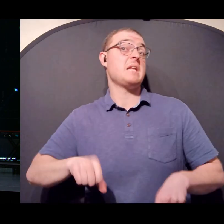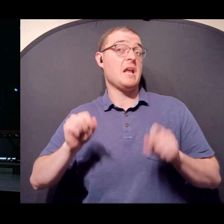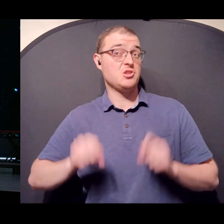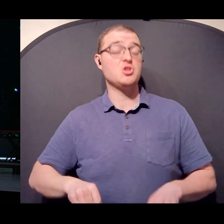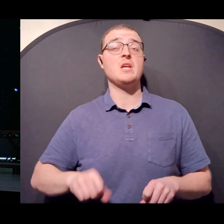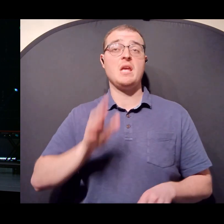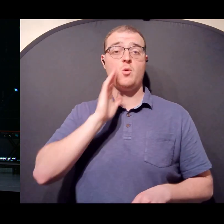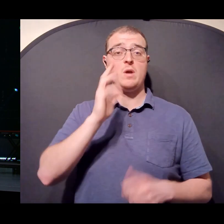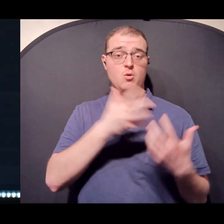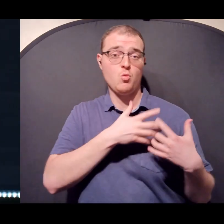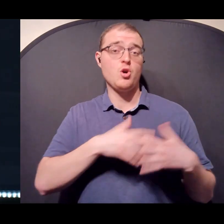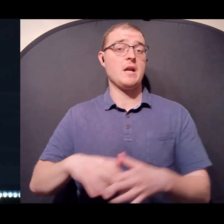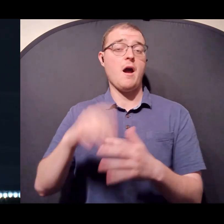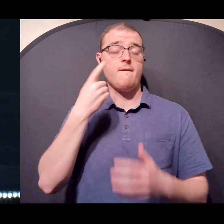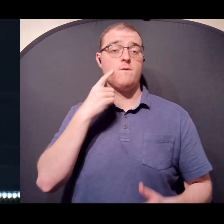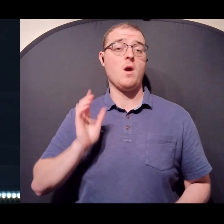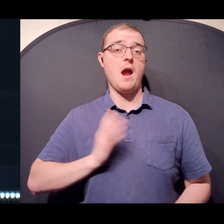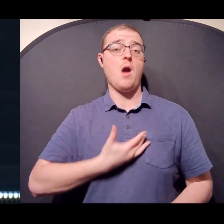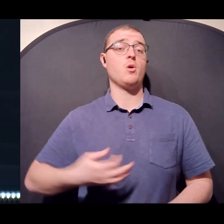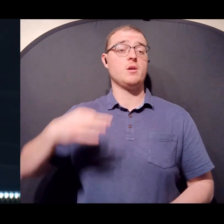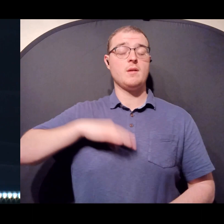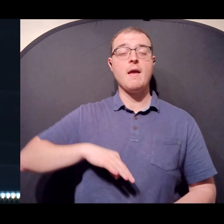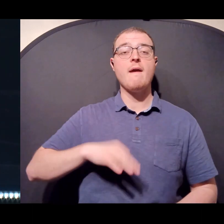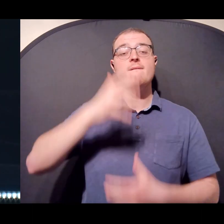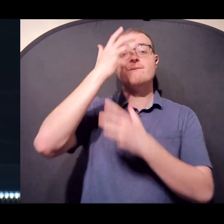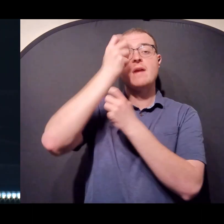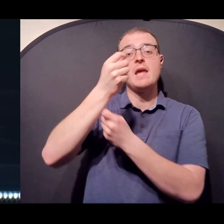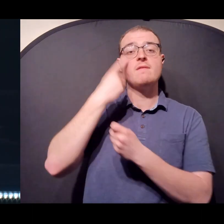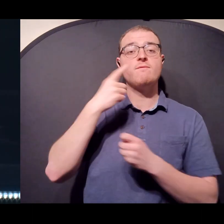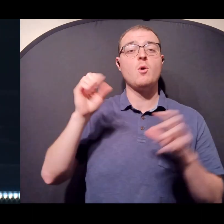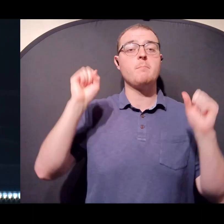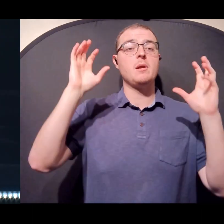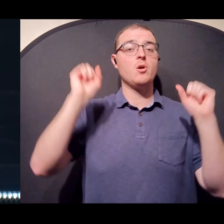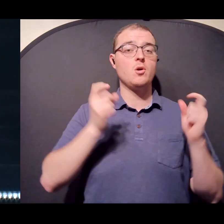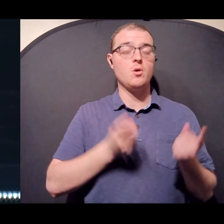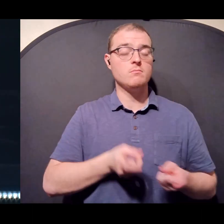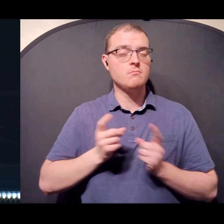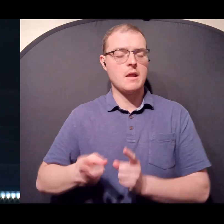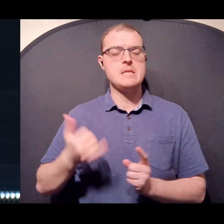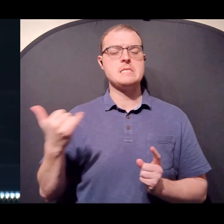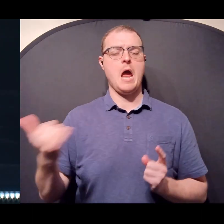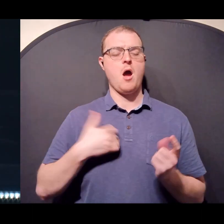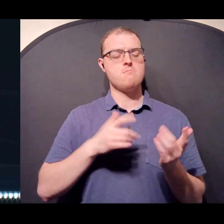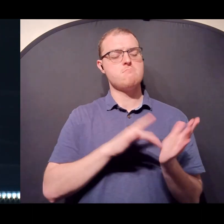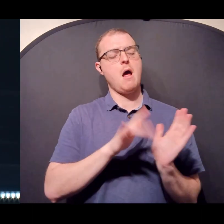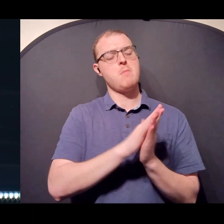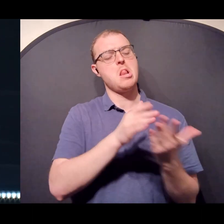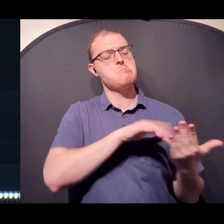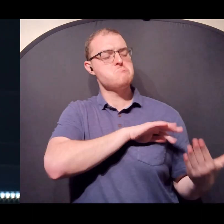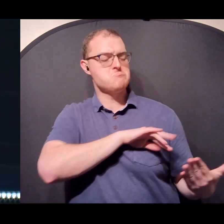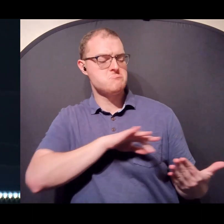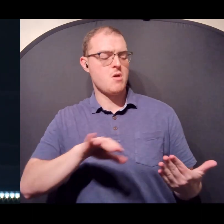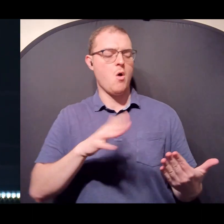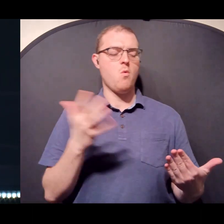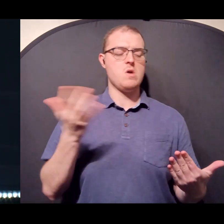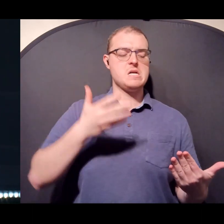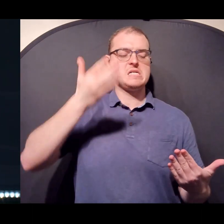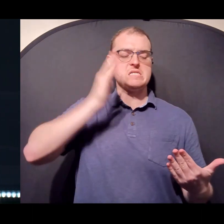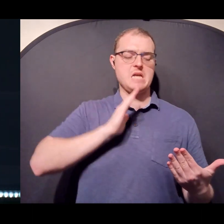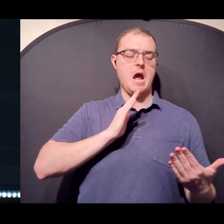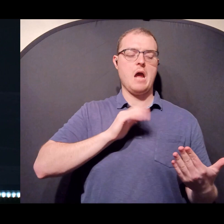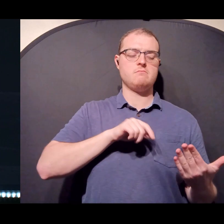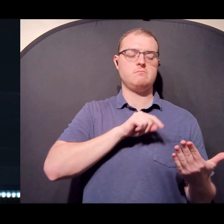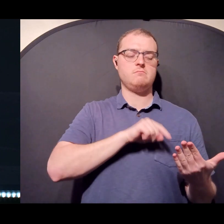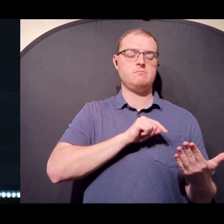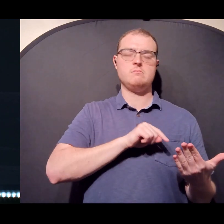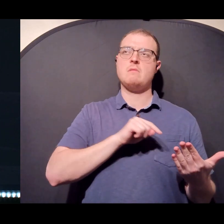out for our good to reach God's best. Faith for a miracle. And so I went to the scriptures, and I wanted to look at, well, what does God's word